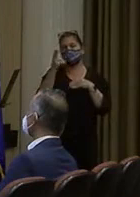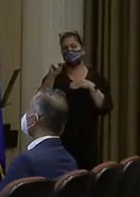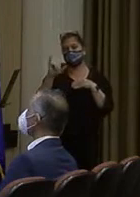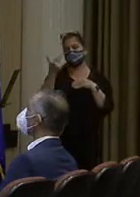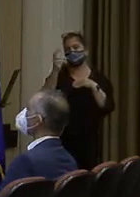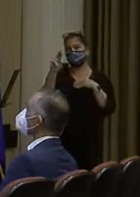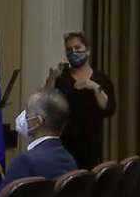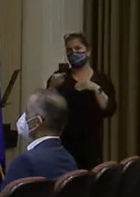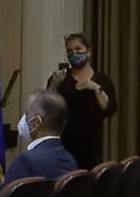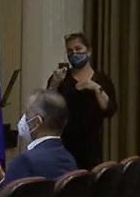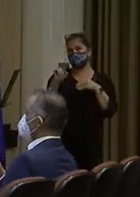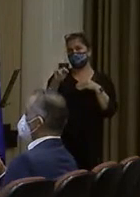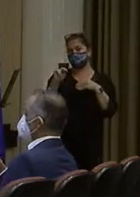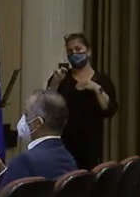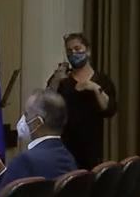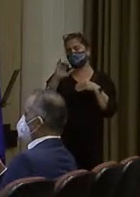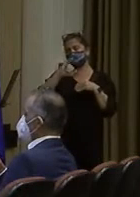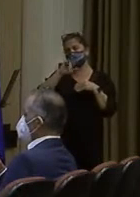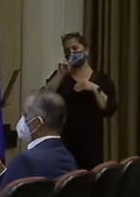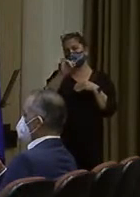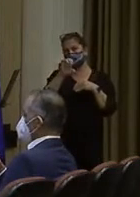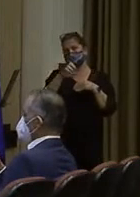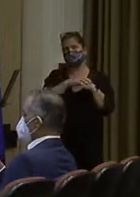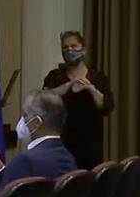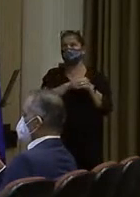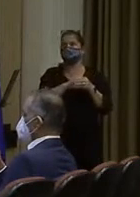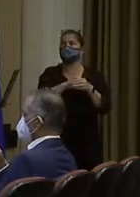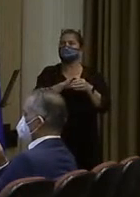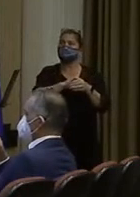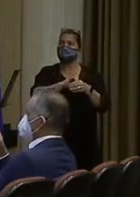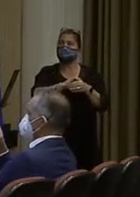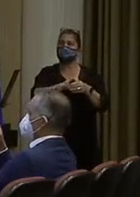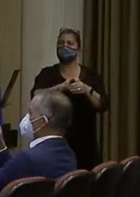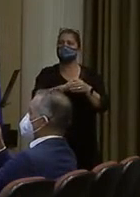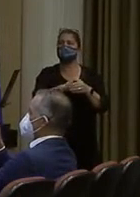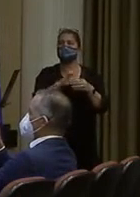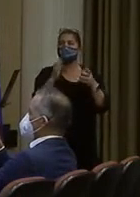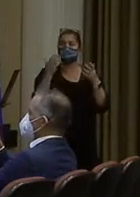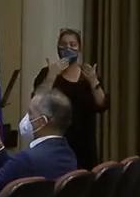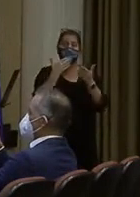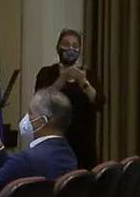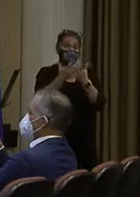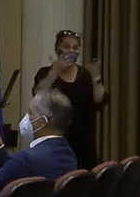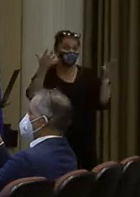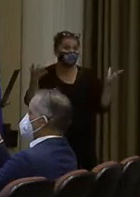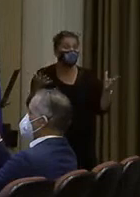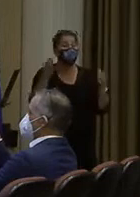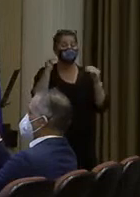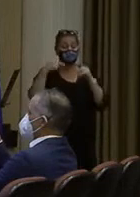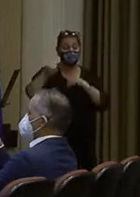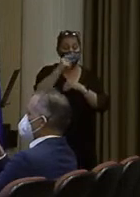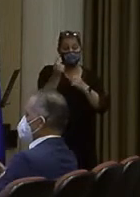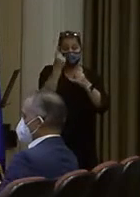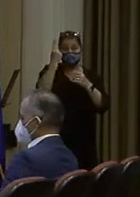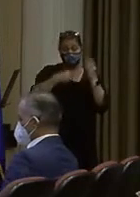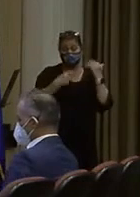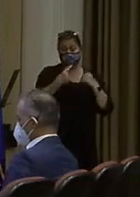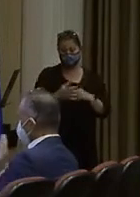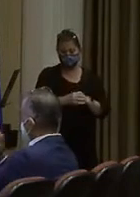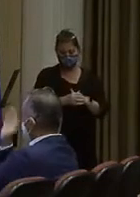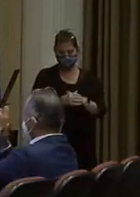Johnston at Drake University, who's got me half convinced to get my MPH already. So thank you very much, and I hope you understood what I